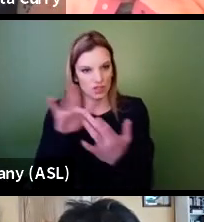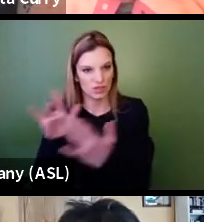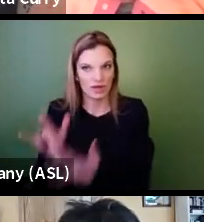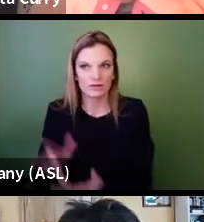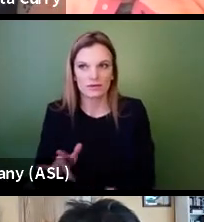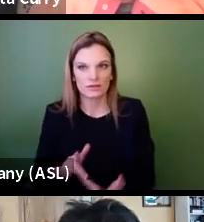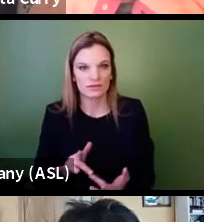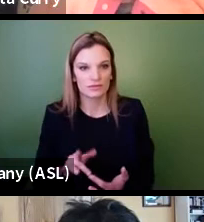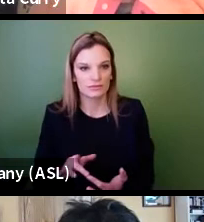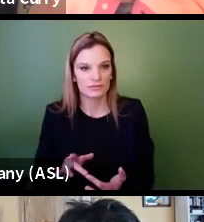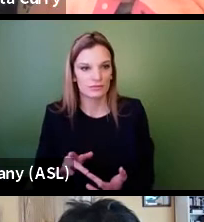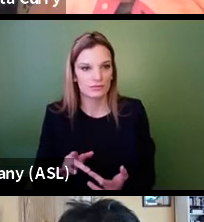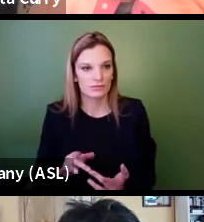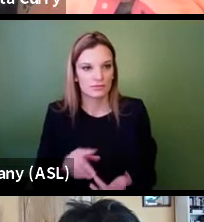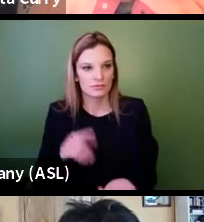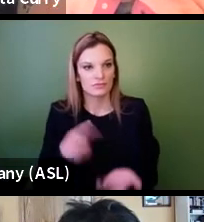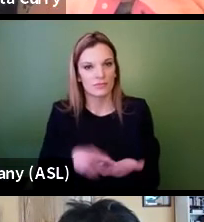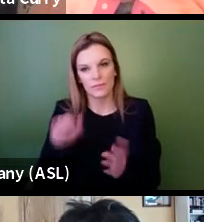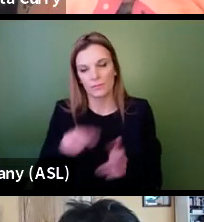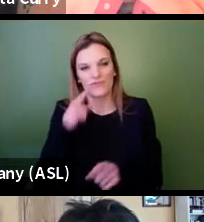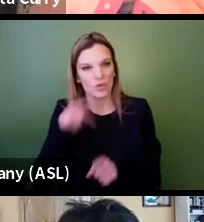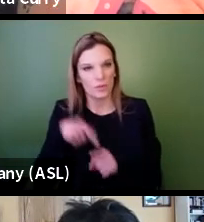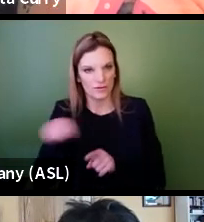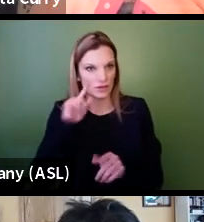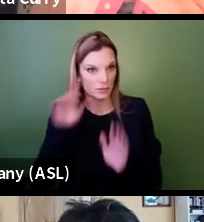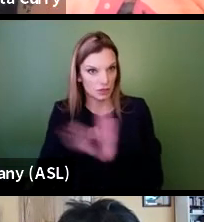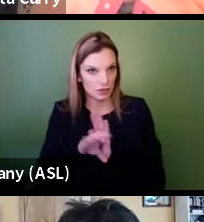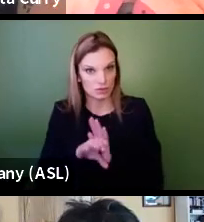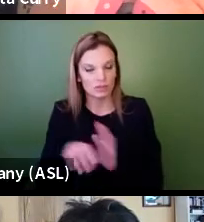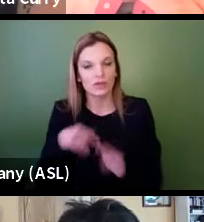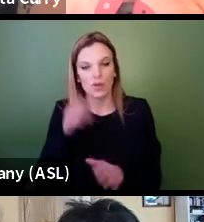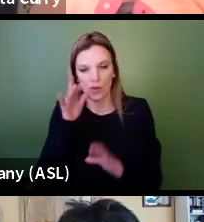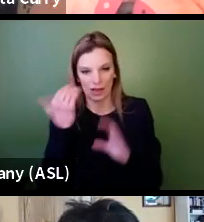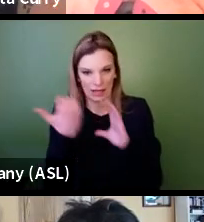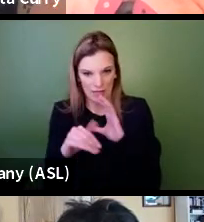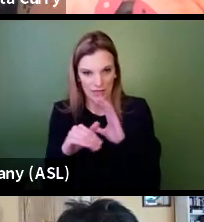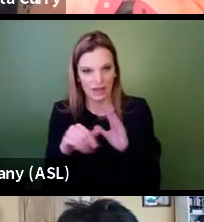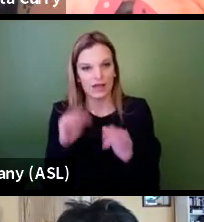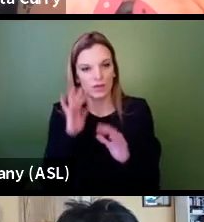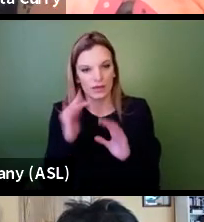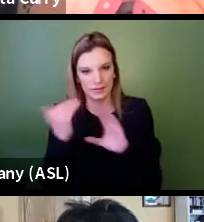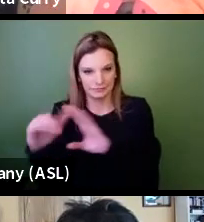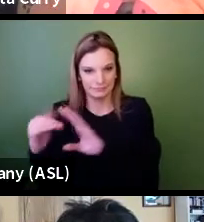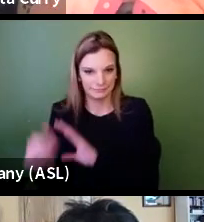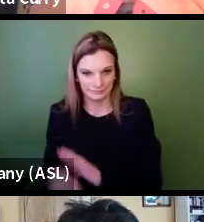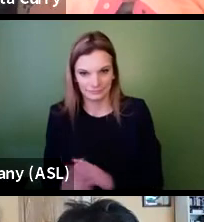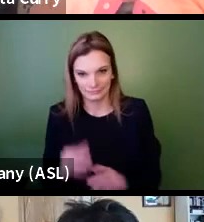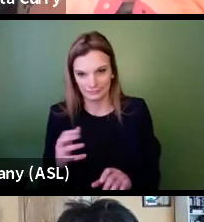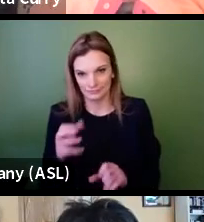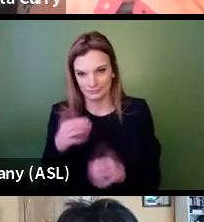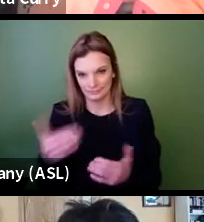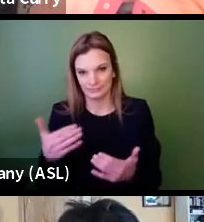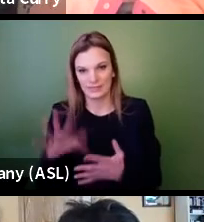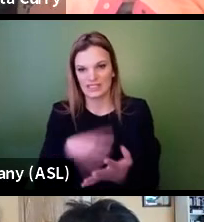to professional pictures. So just look out for email from me with regards to that so we can get that scheduled.